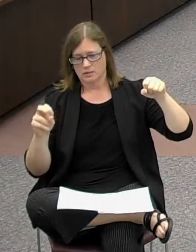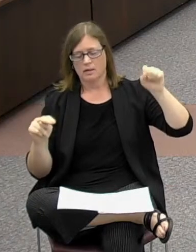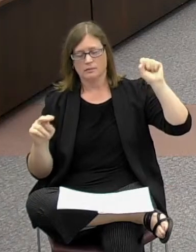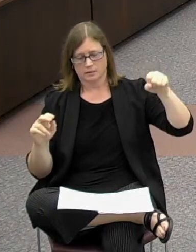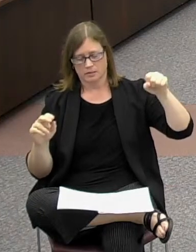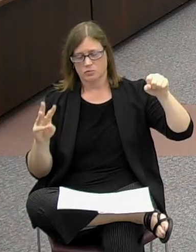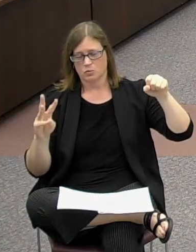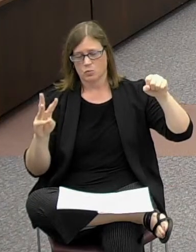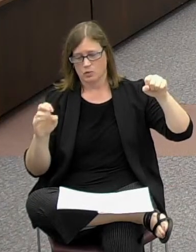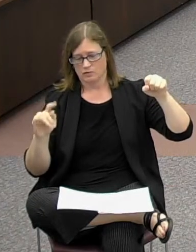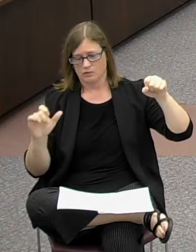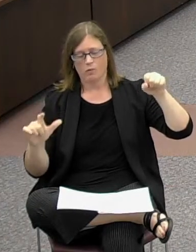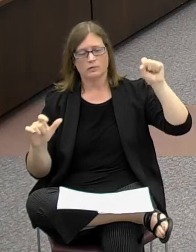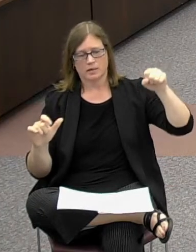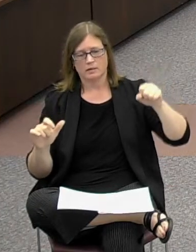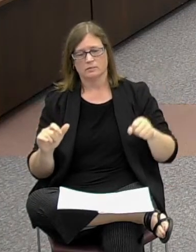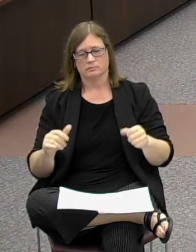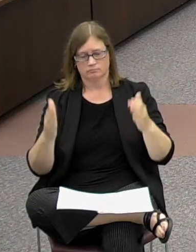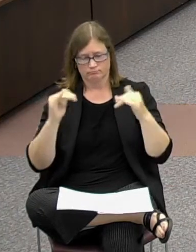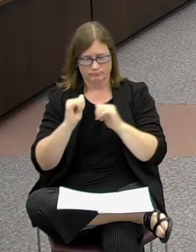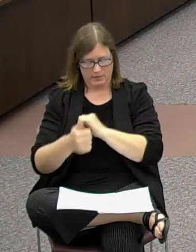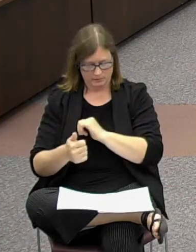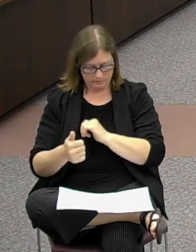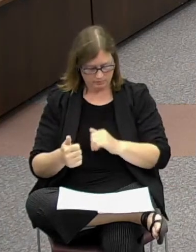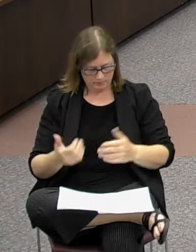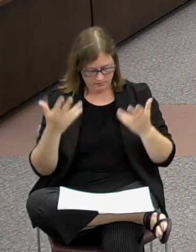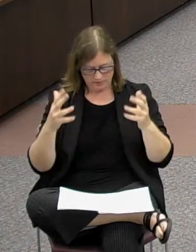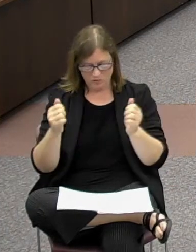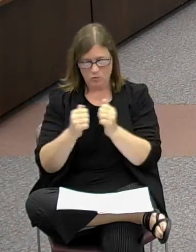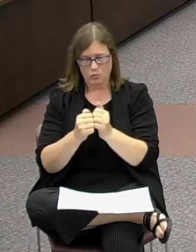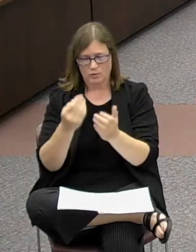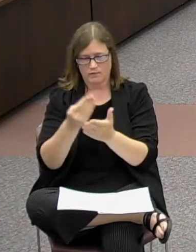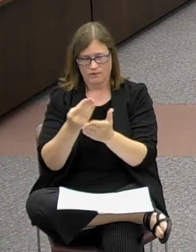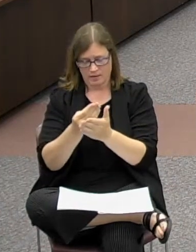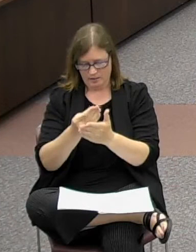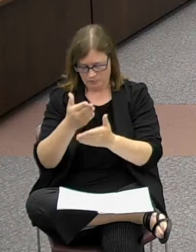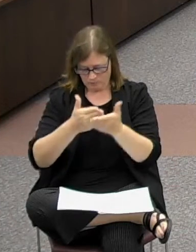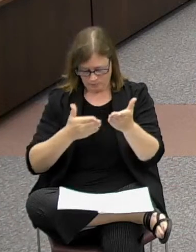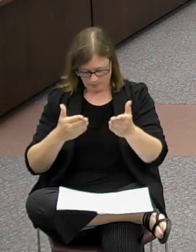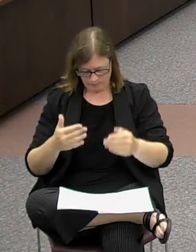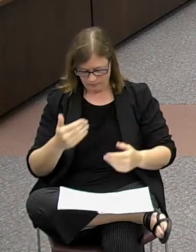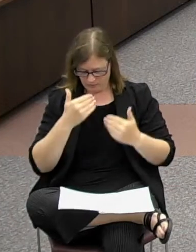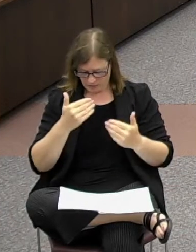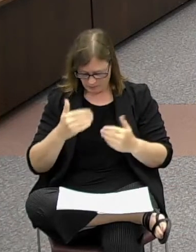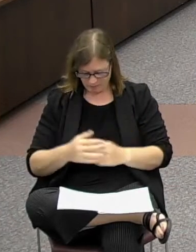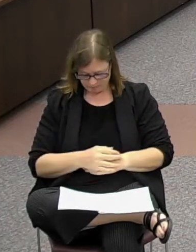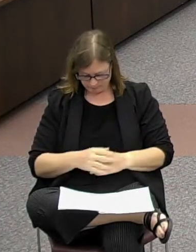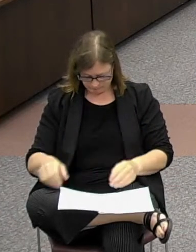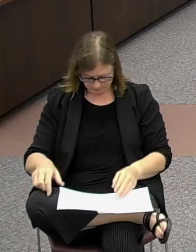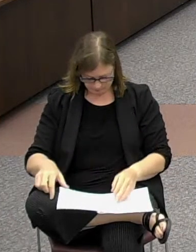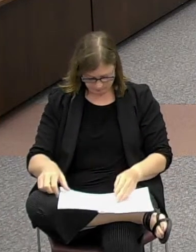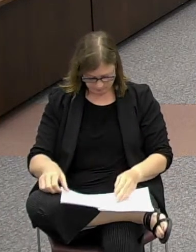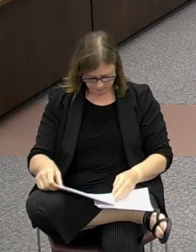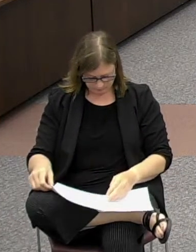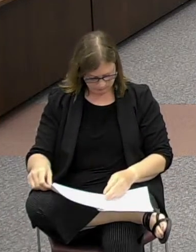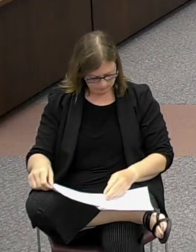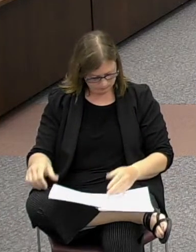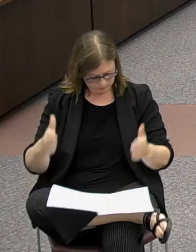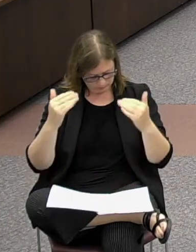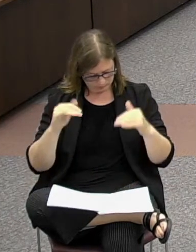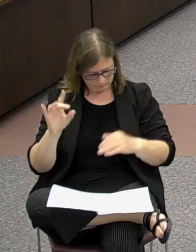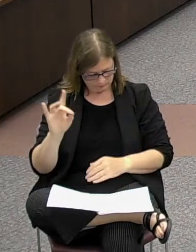Herbert? Yes, item passes. Thank you, Kevin. That is it for finance. All right, thank you, Mr. Westfall. All right, moving on down to item 8,